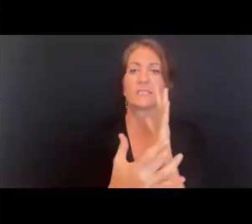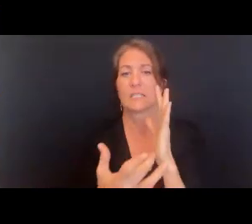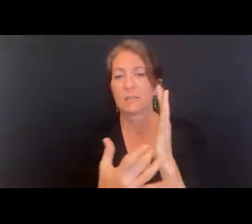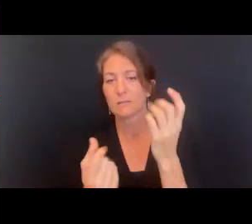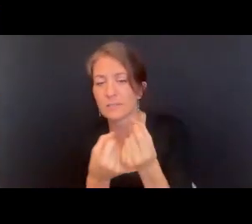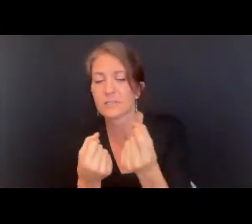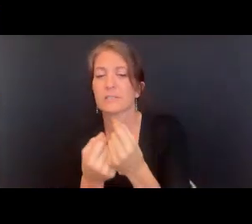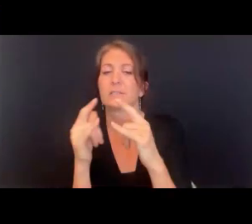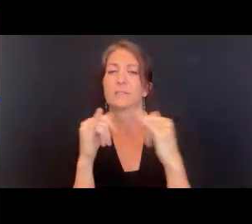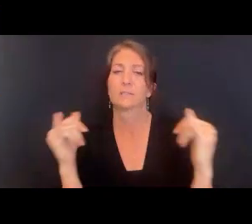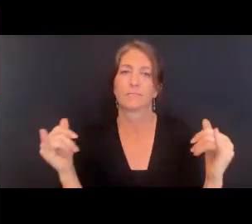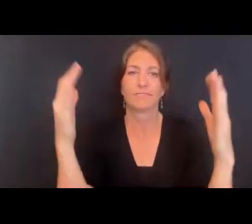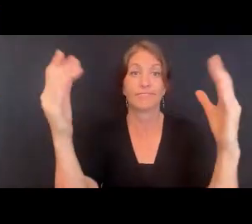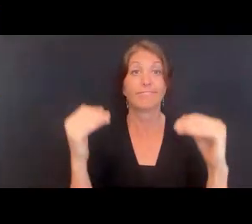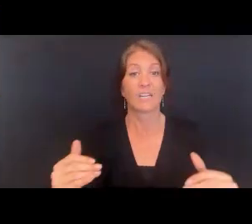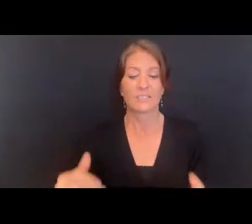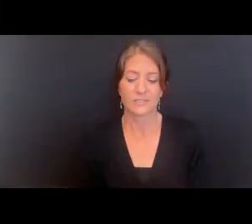please.